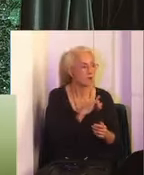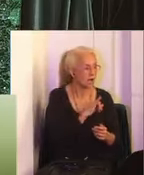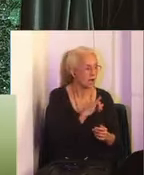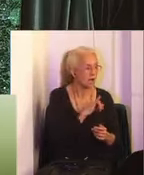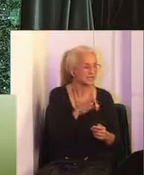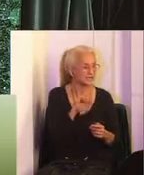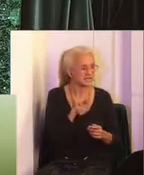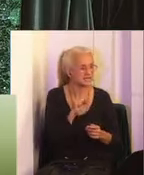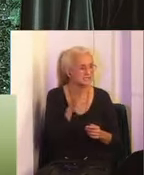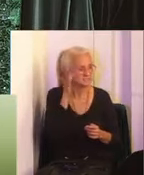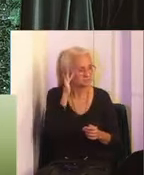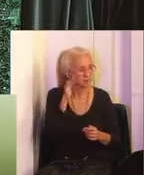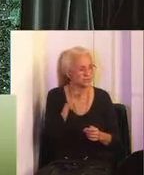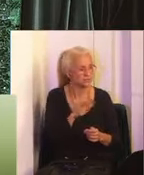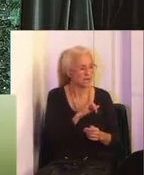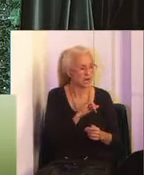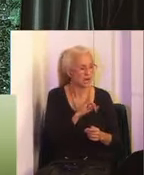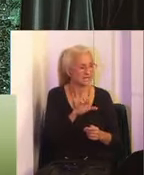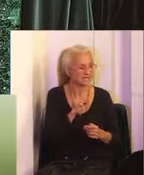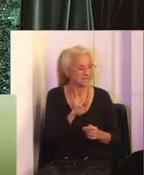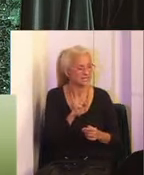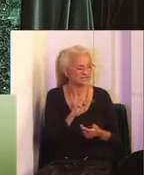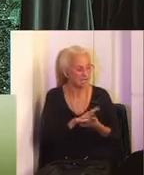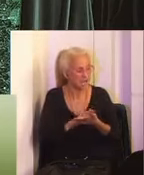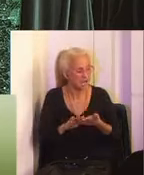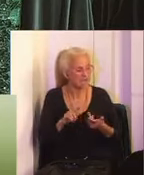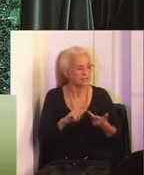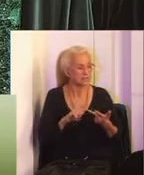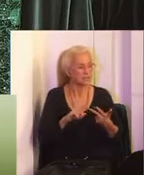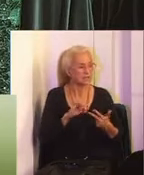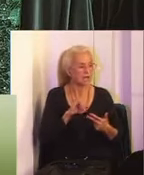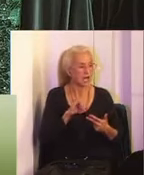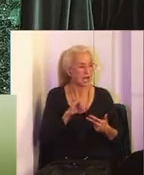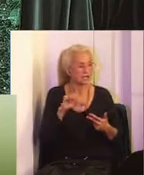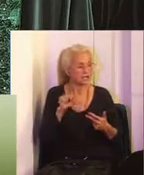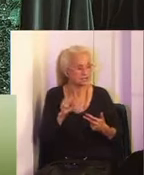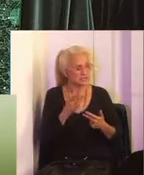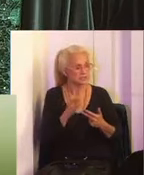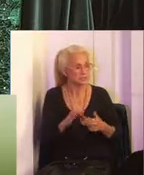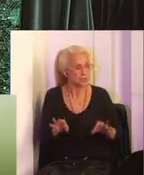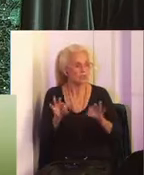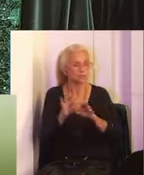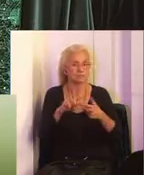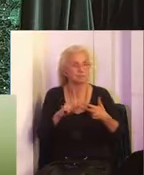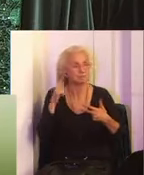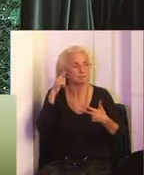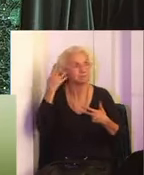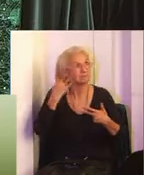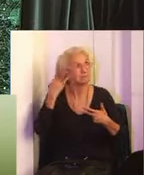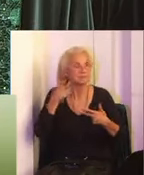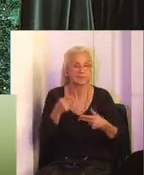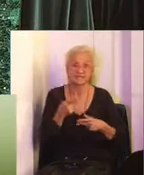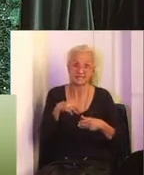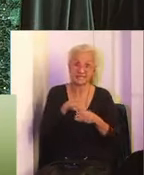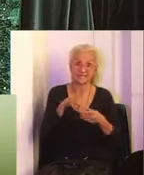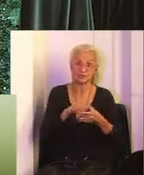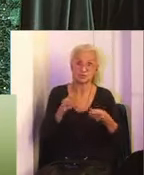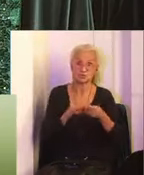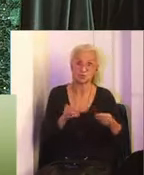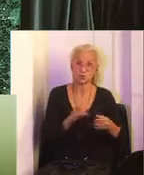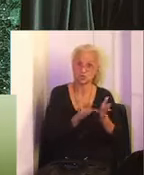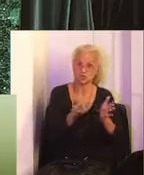is smart. I is kind. I is important. In the story, Jesus tells a